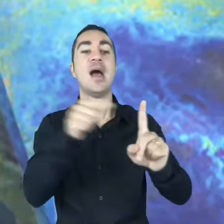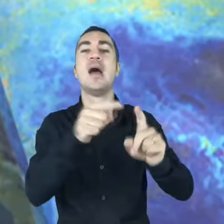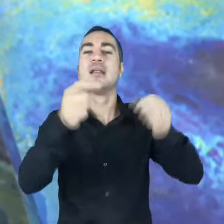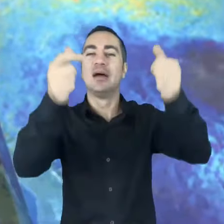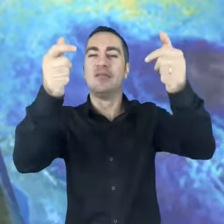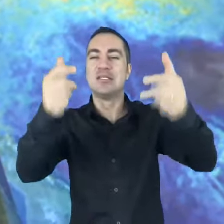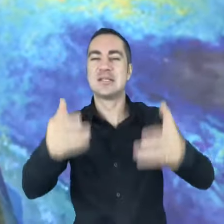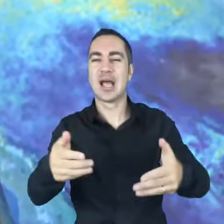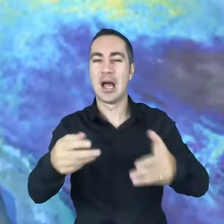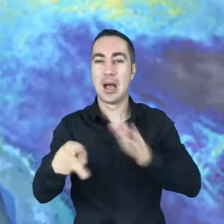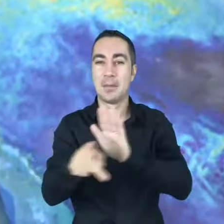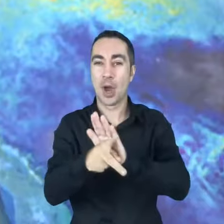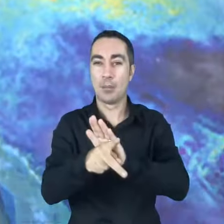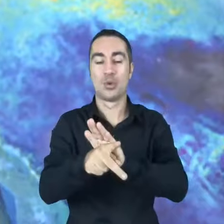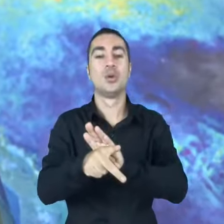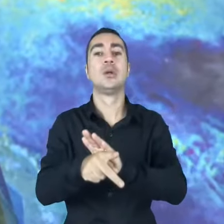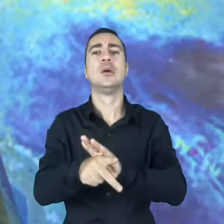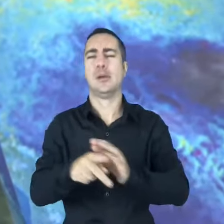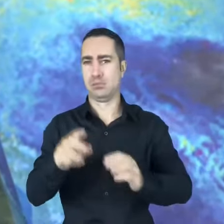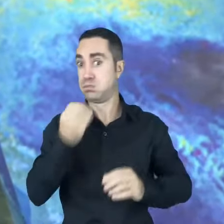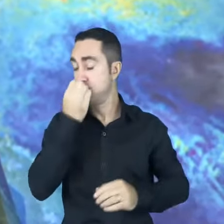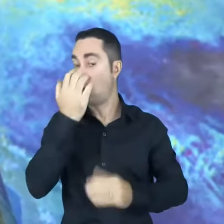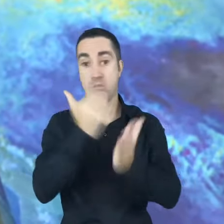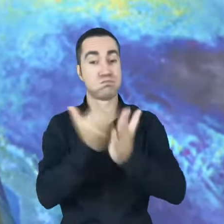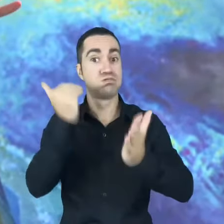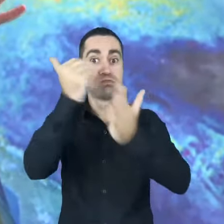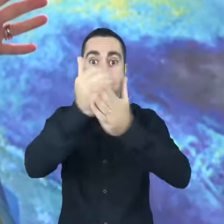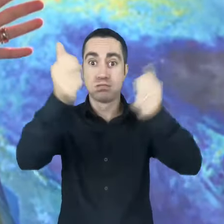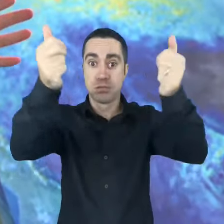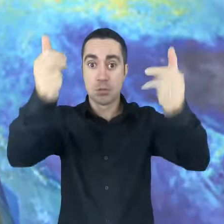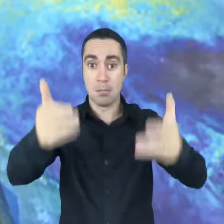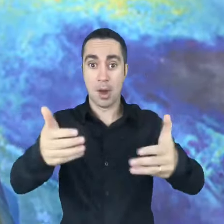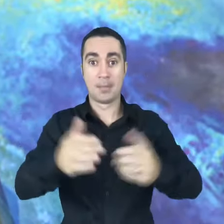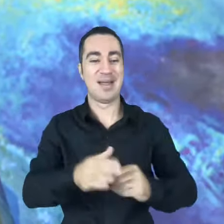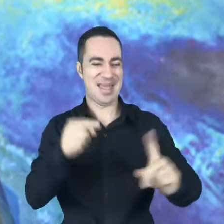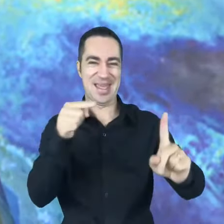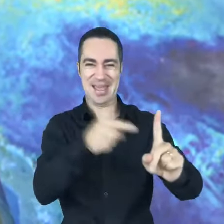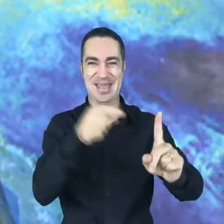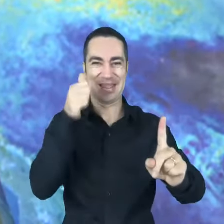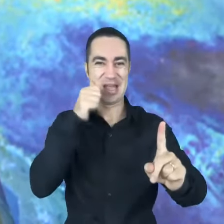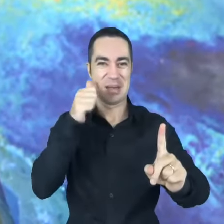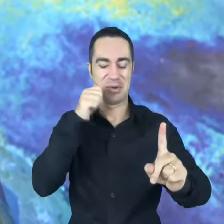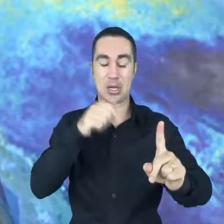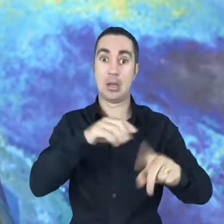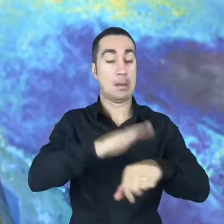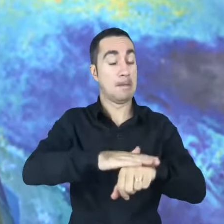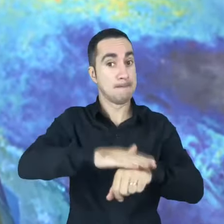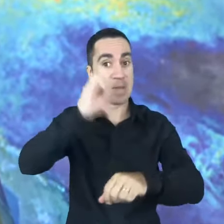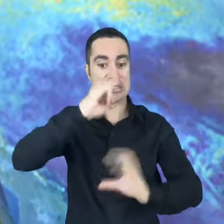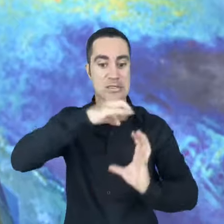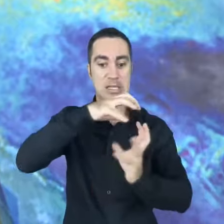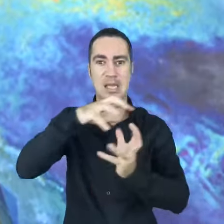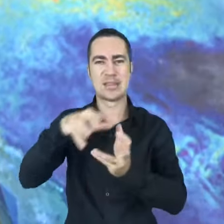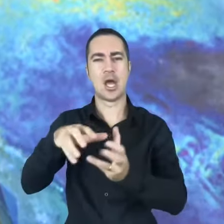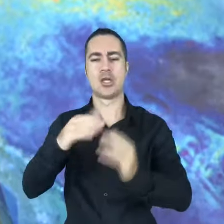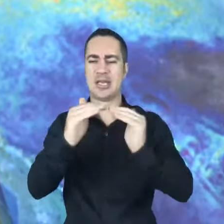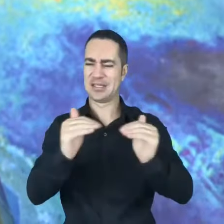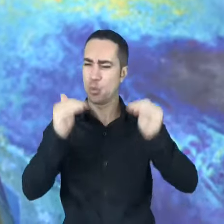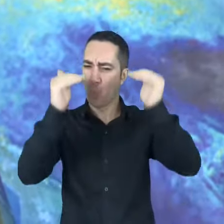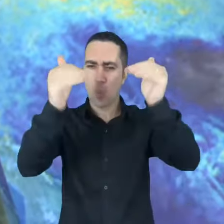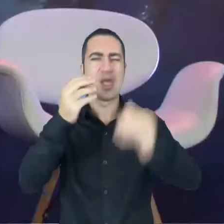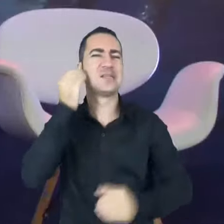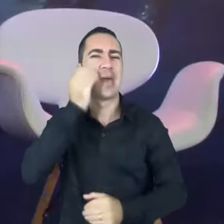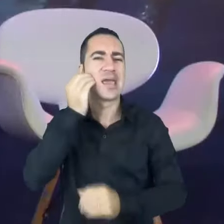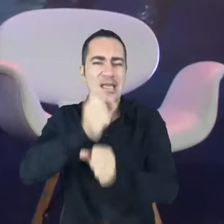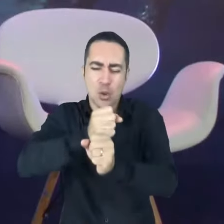Elaine Granvold. She has more than two decades of international execute experience with focus on